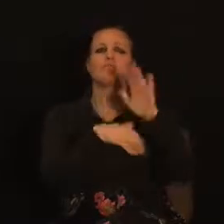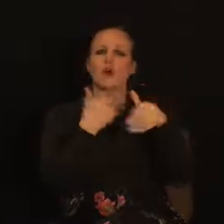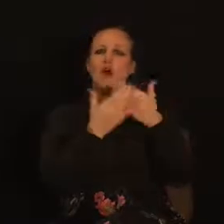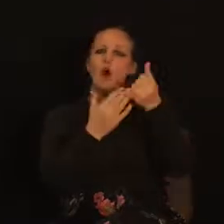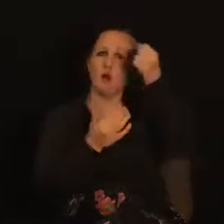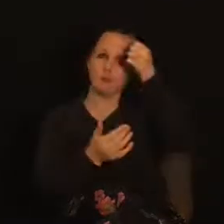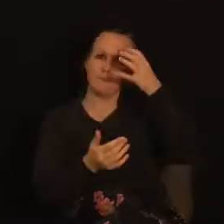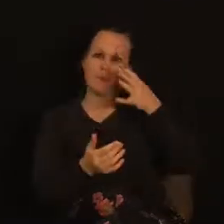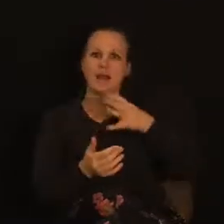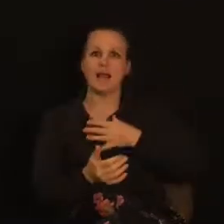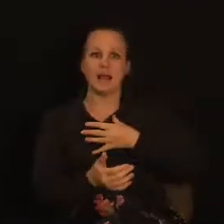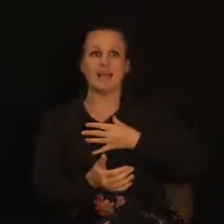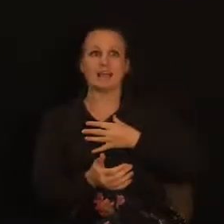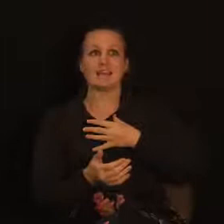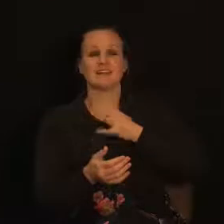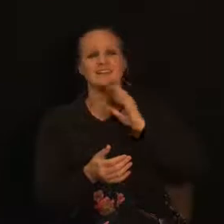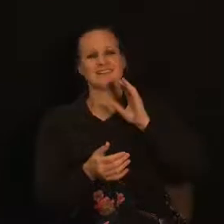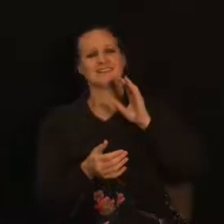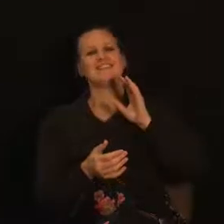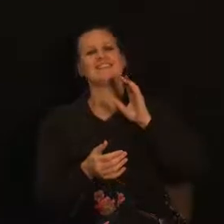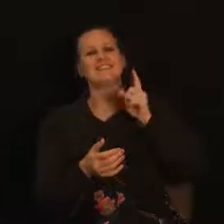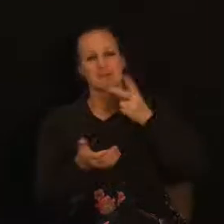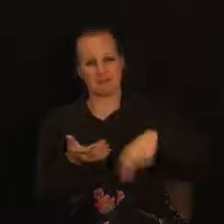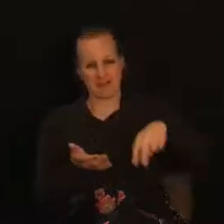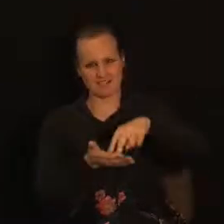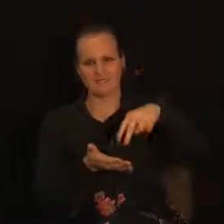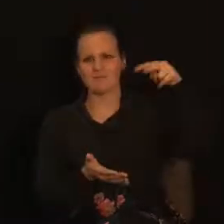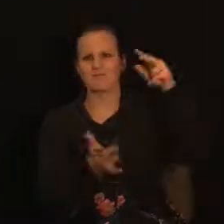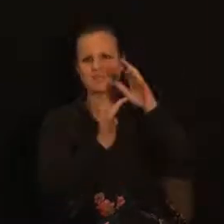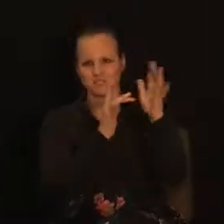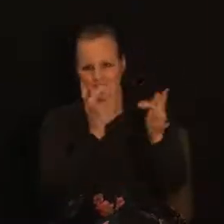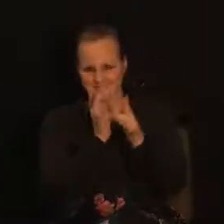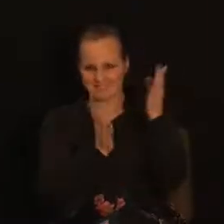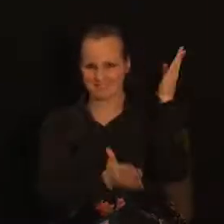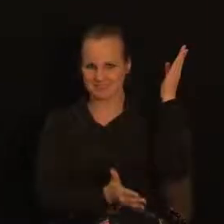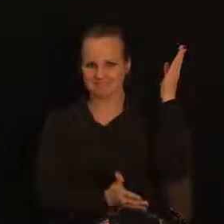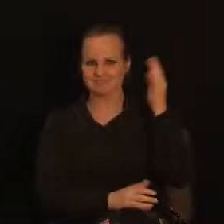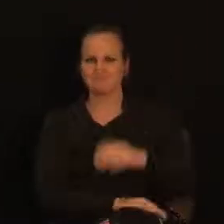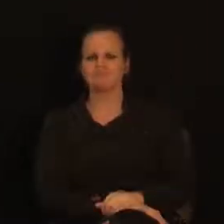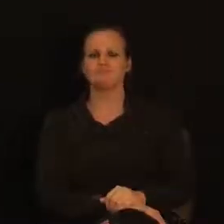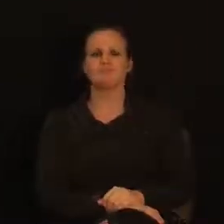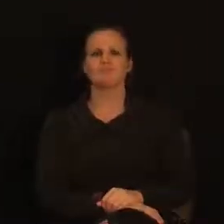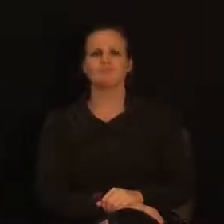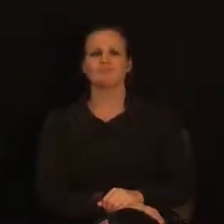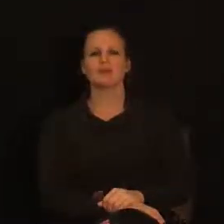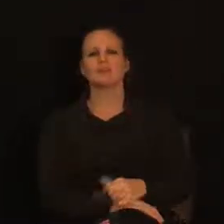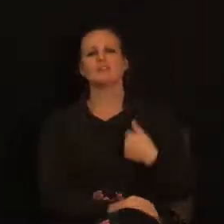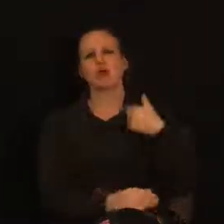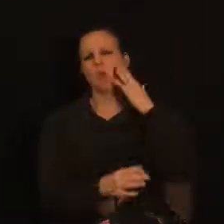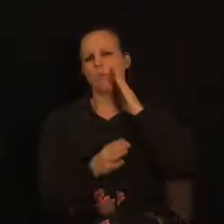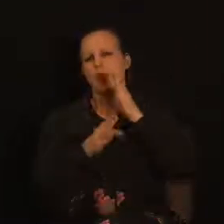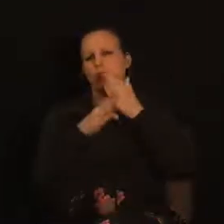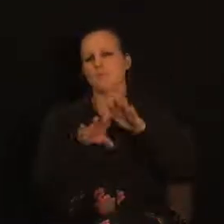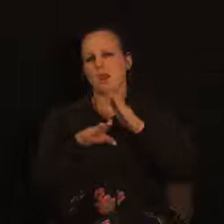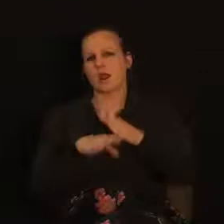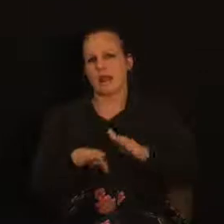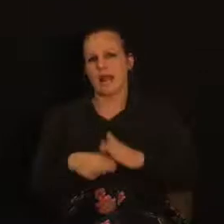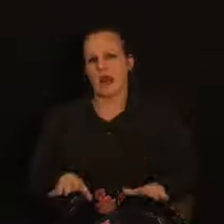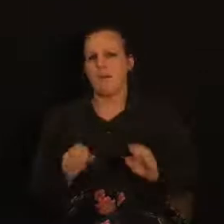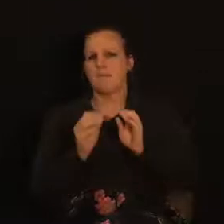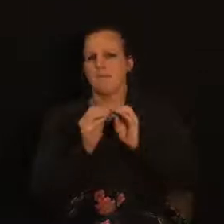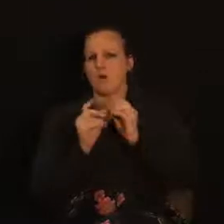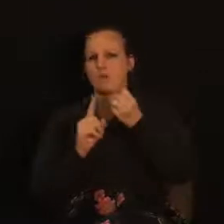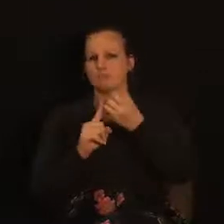All right, I know that was a lot, but I'm going to break it down. There's a specific part that I want us to look at today, and it's